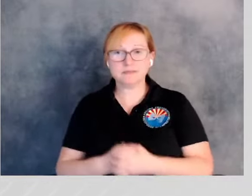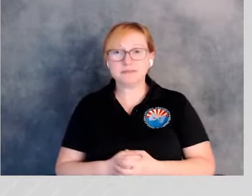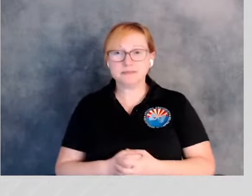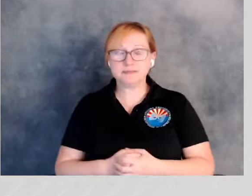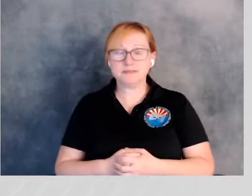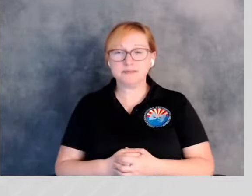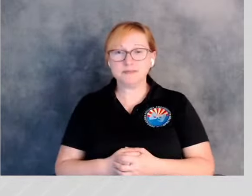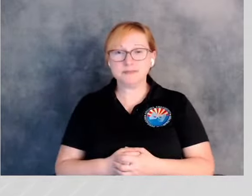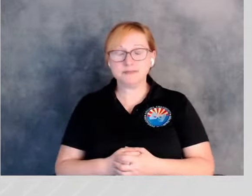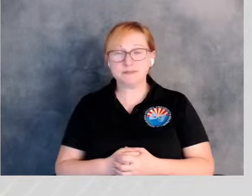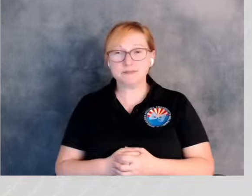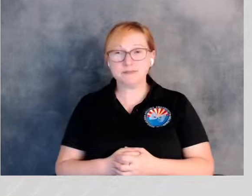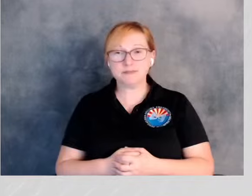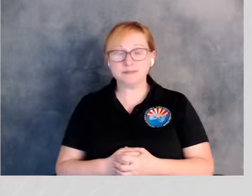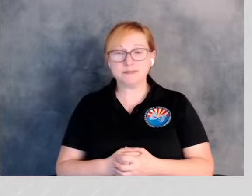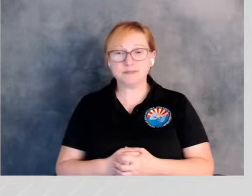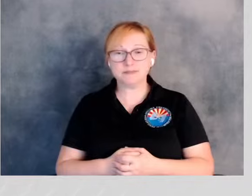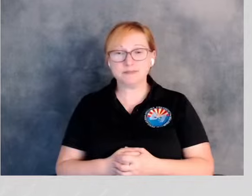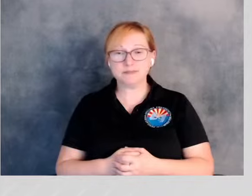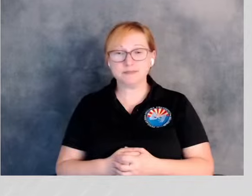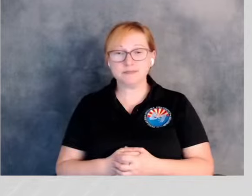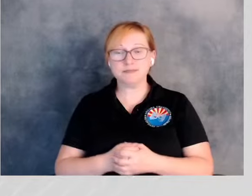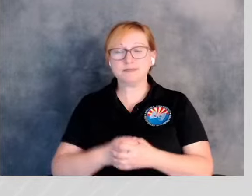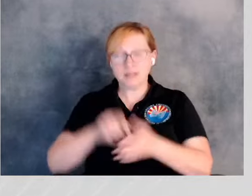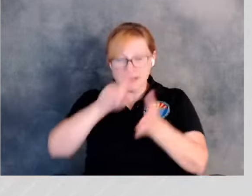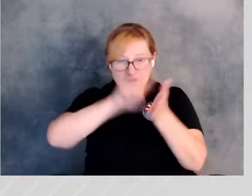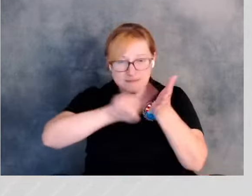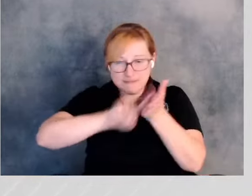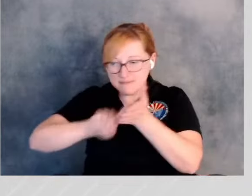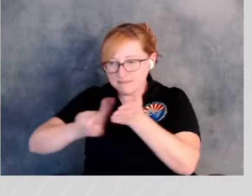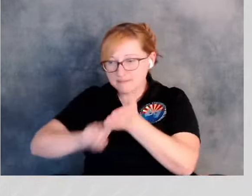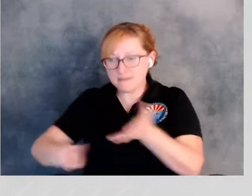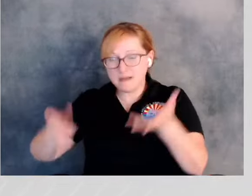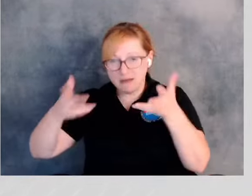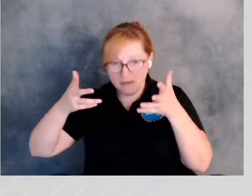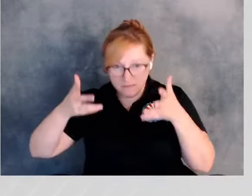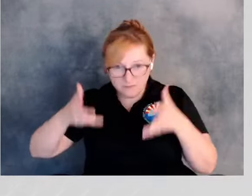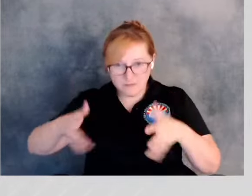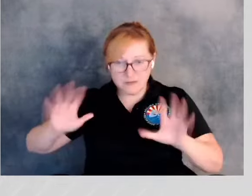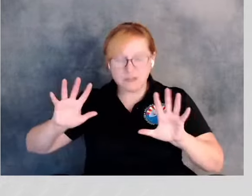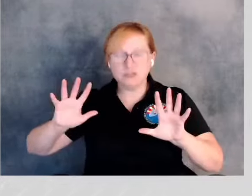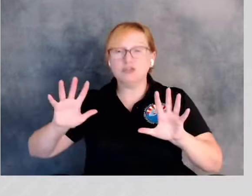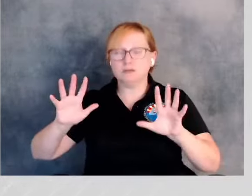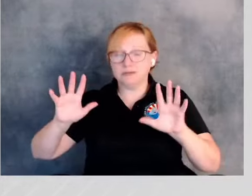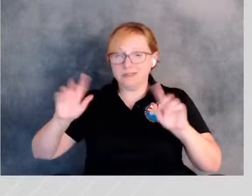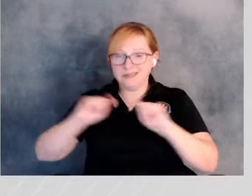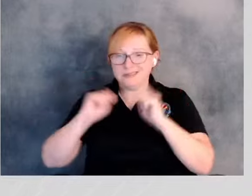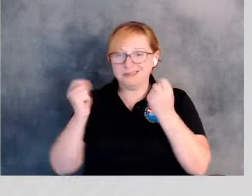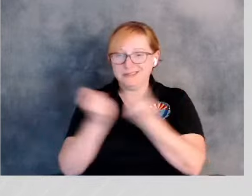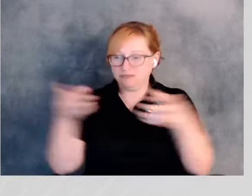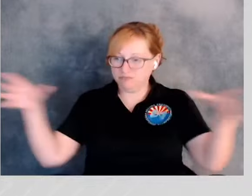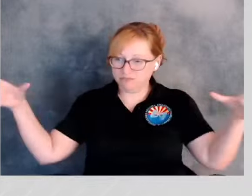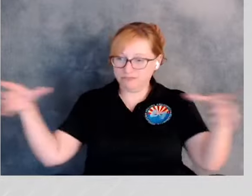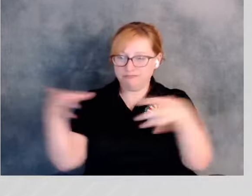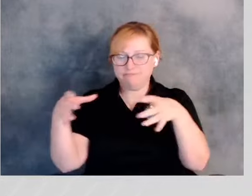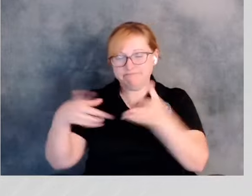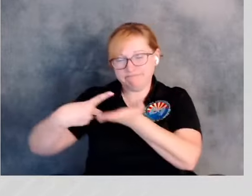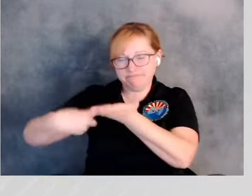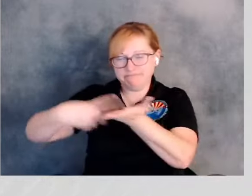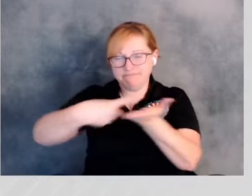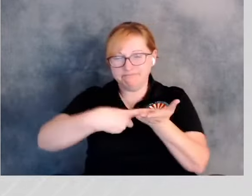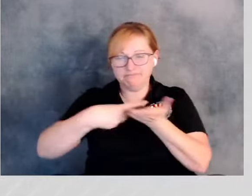Once we get that information from ground truthing, we come together as an interdisciplinary team and start discussing what treatments, if